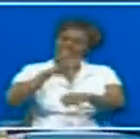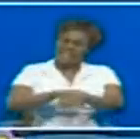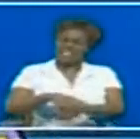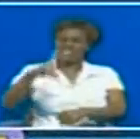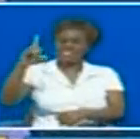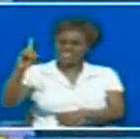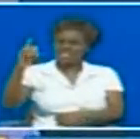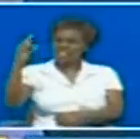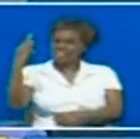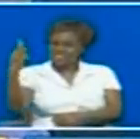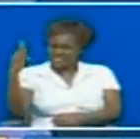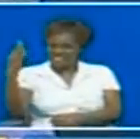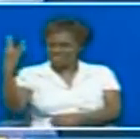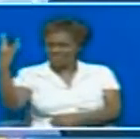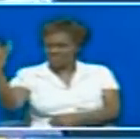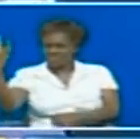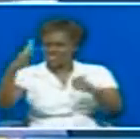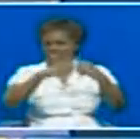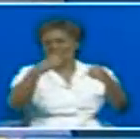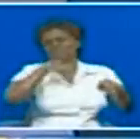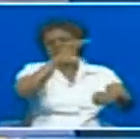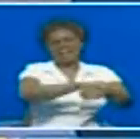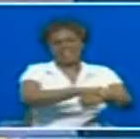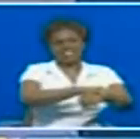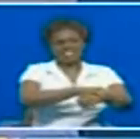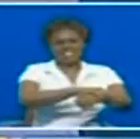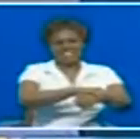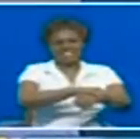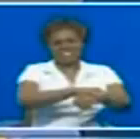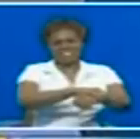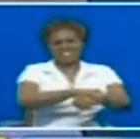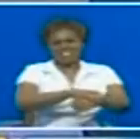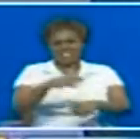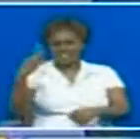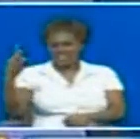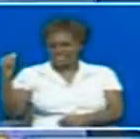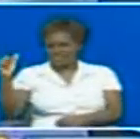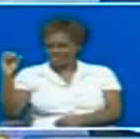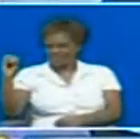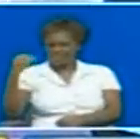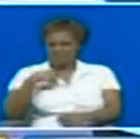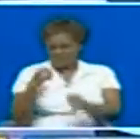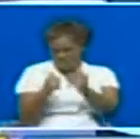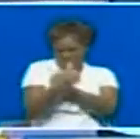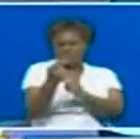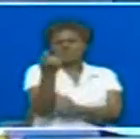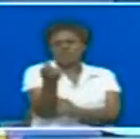349. 349. All right. Is there somebody who just the 350 guy? Uh-huh.